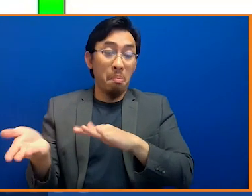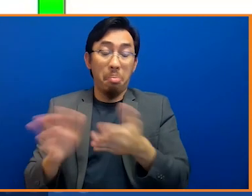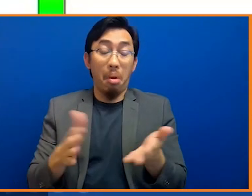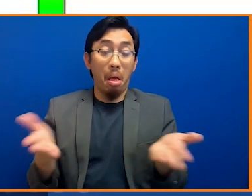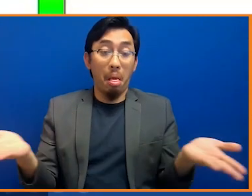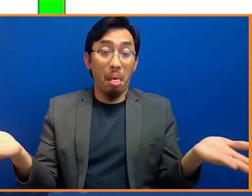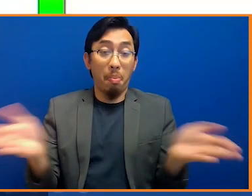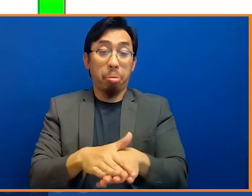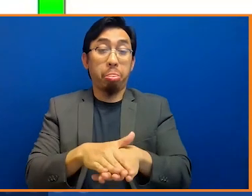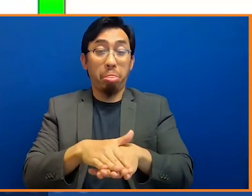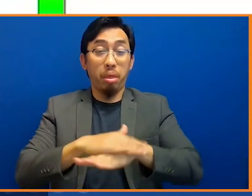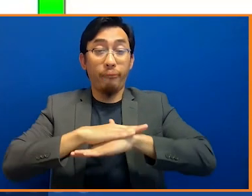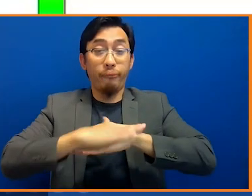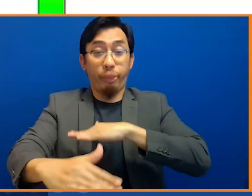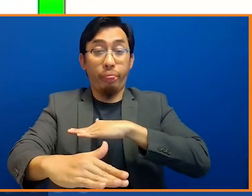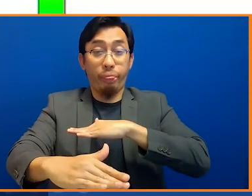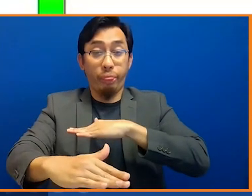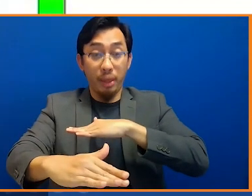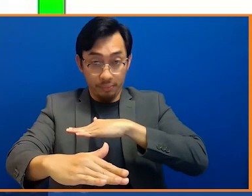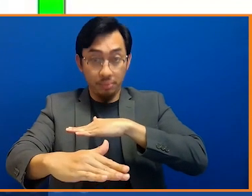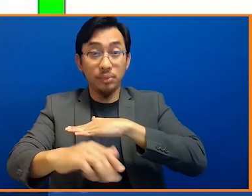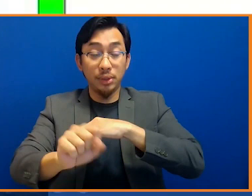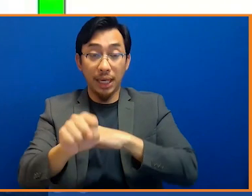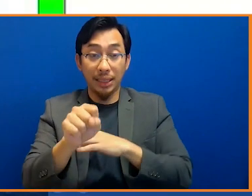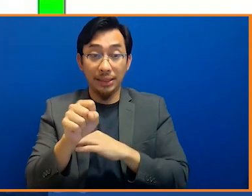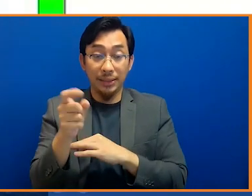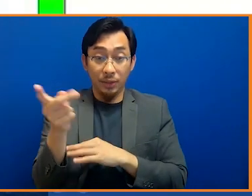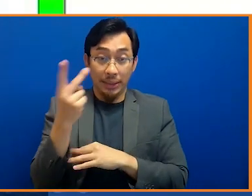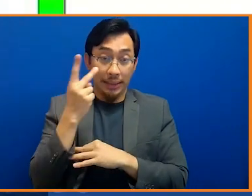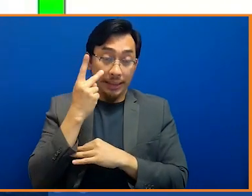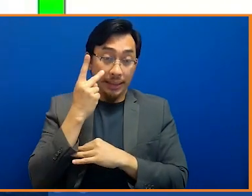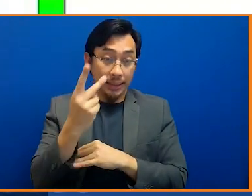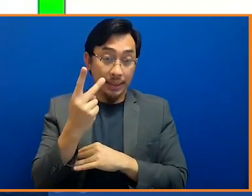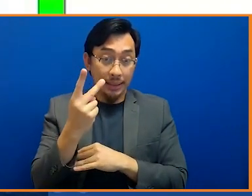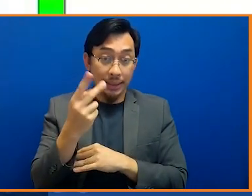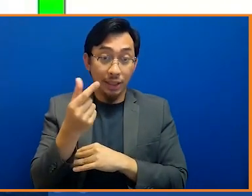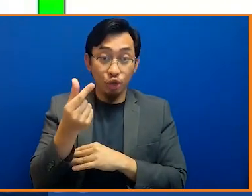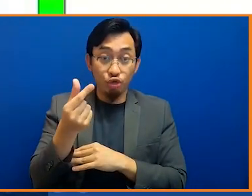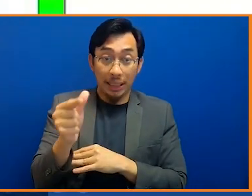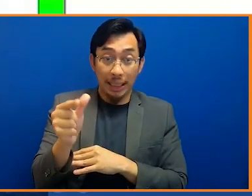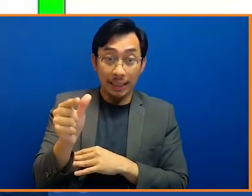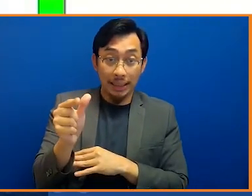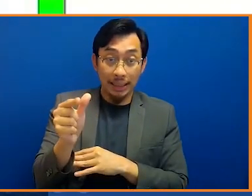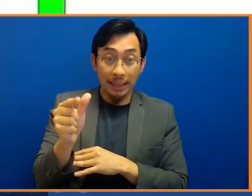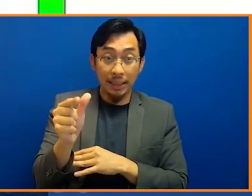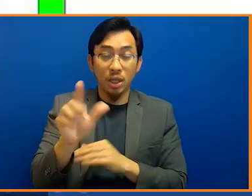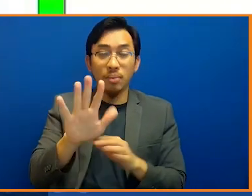But interestingly, still that we have uh,